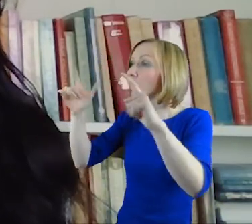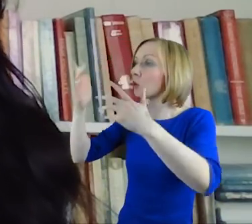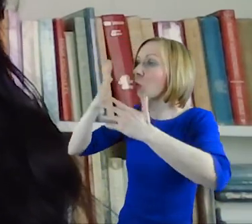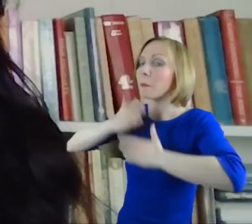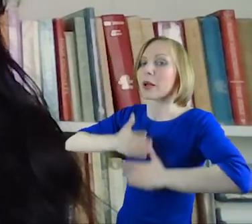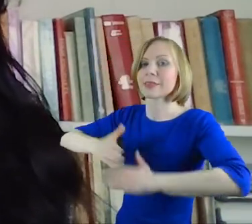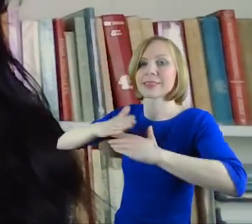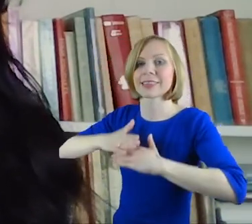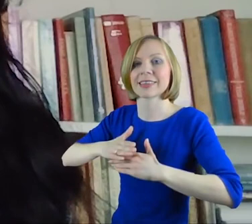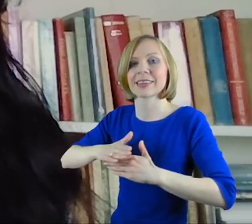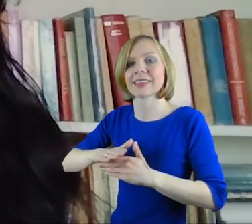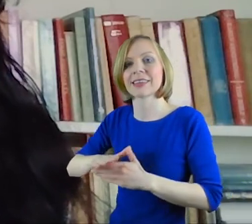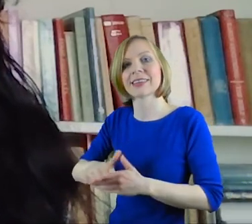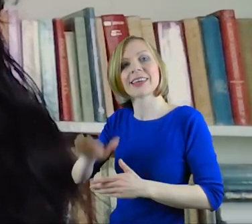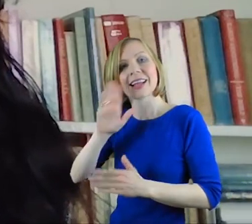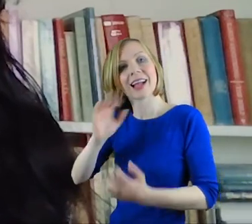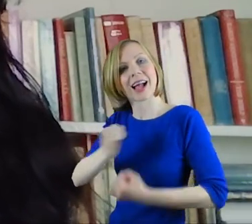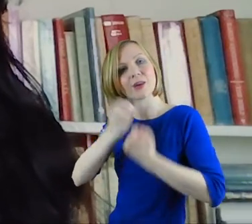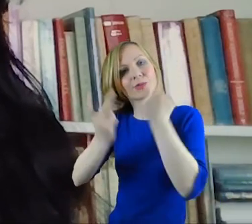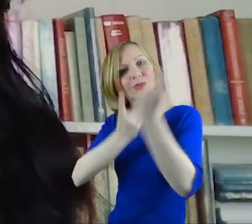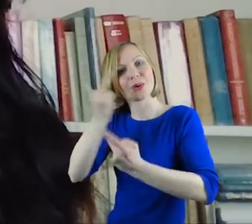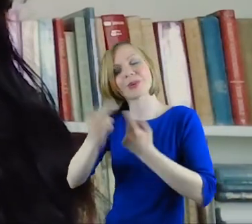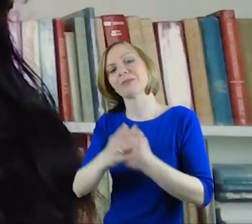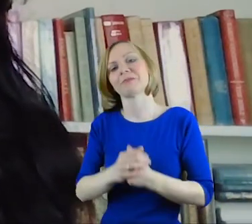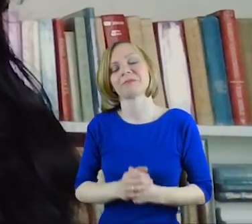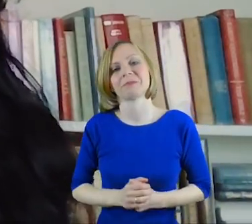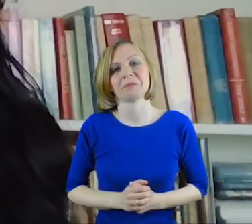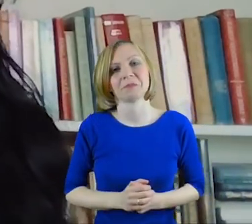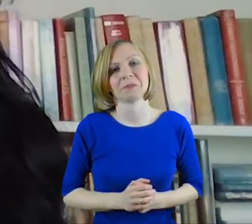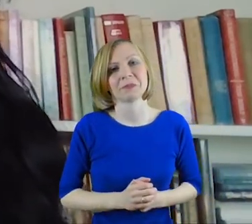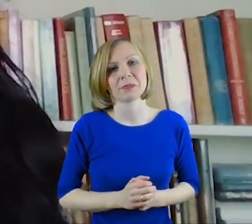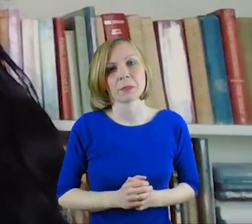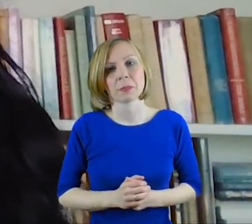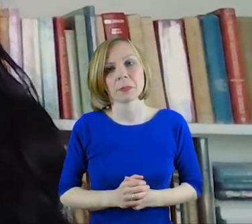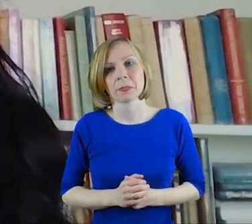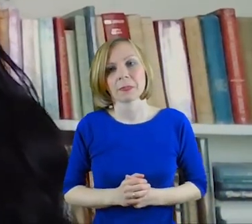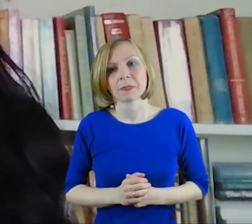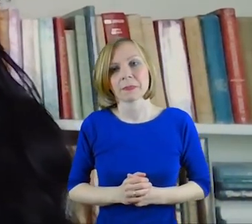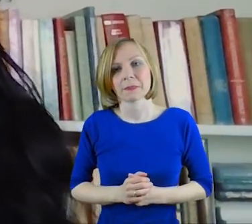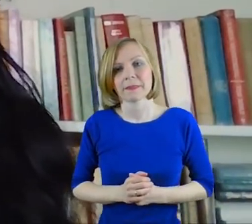Lord, in your mercy, hear us up.